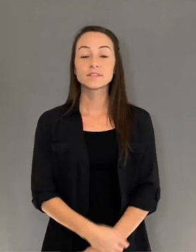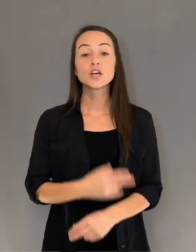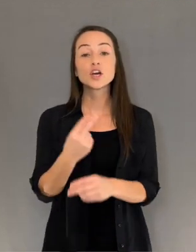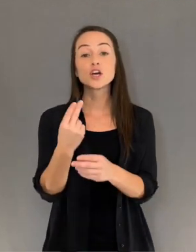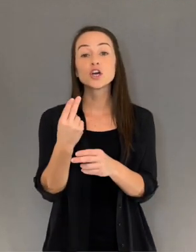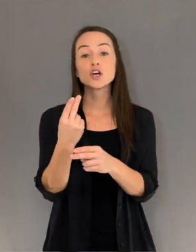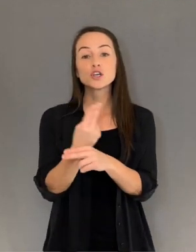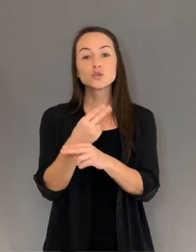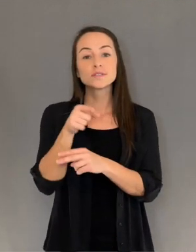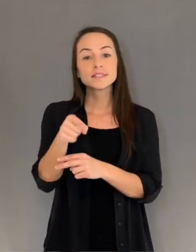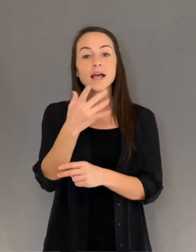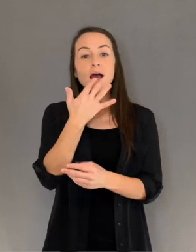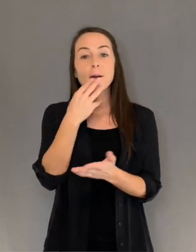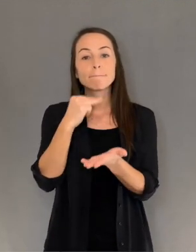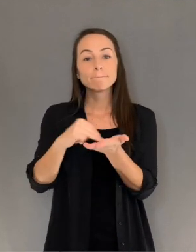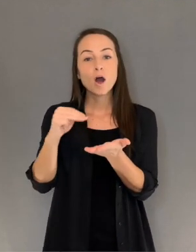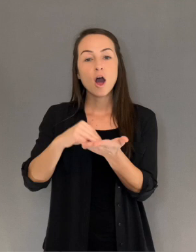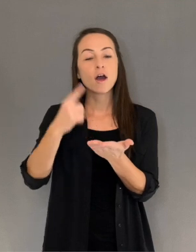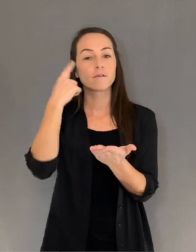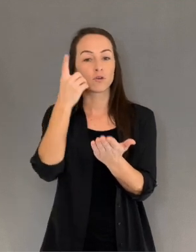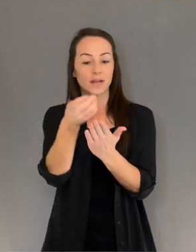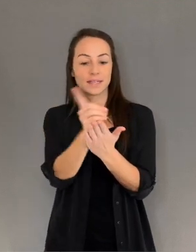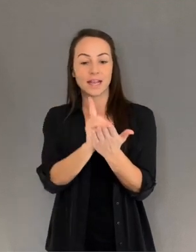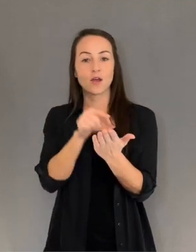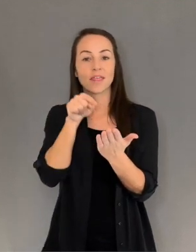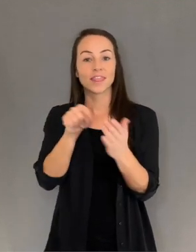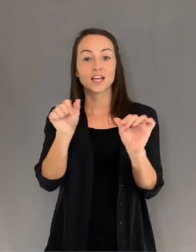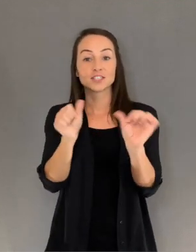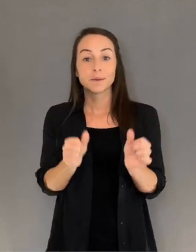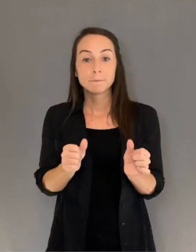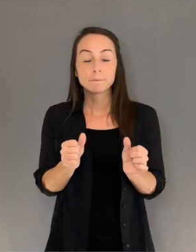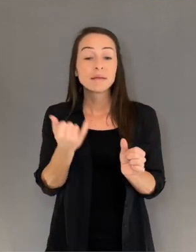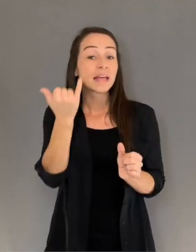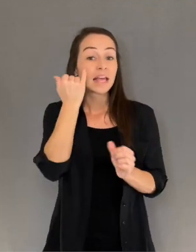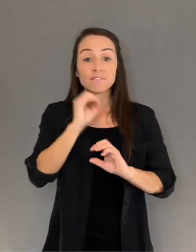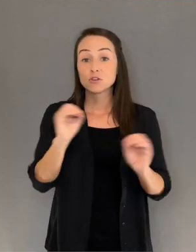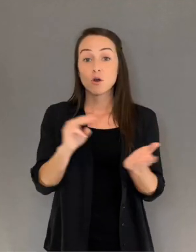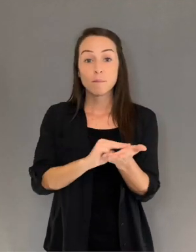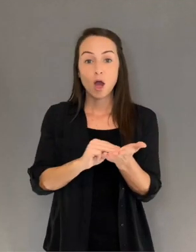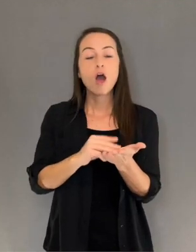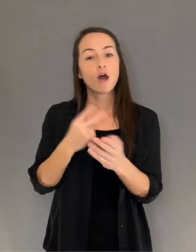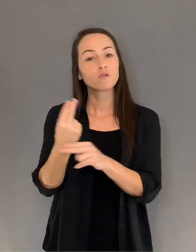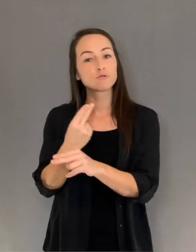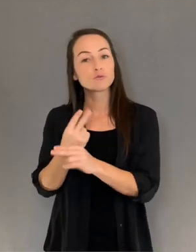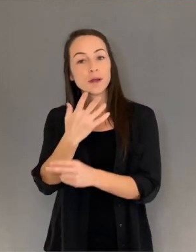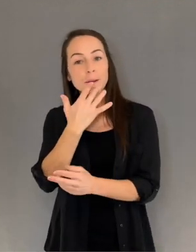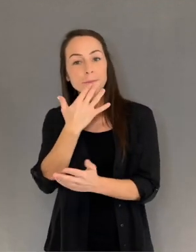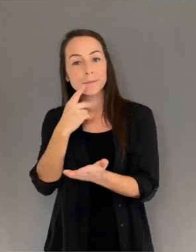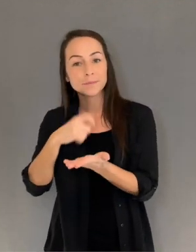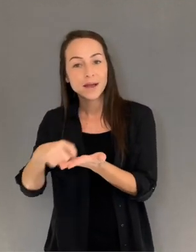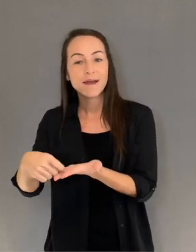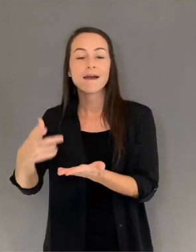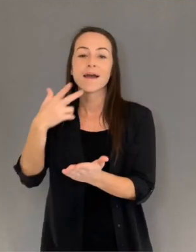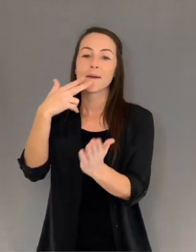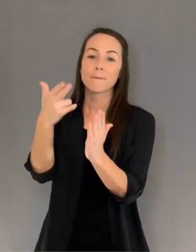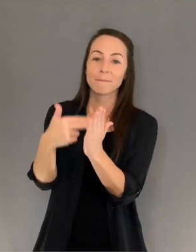Use markers to decorate the paperboard shapes. If no markers are available, paint and crayons may also be